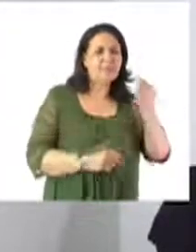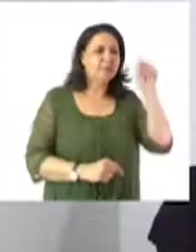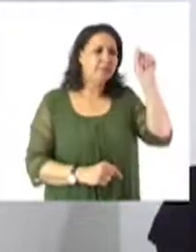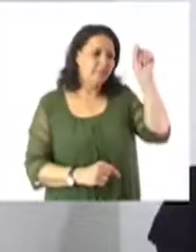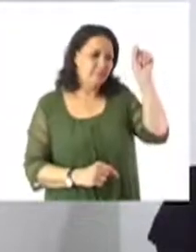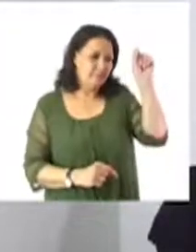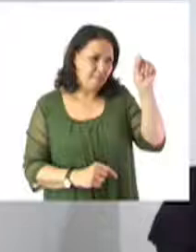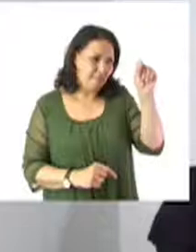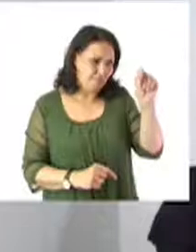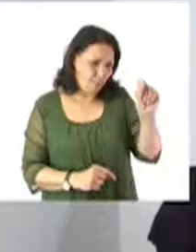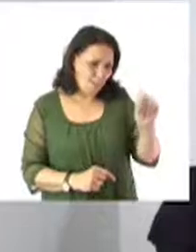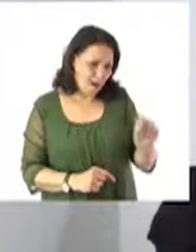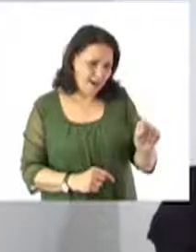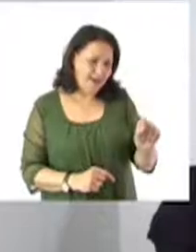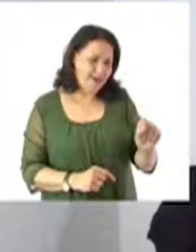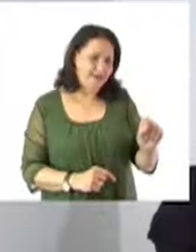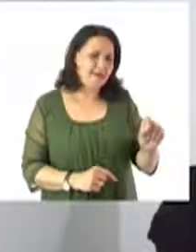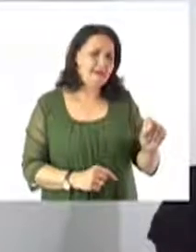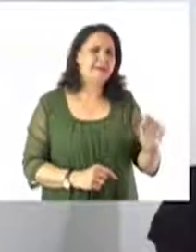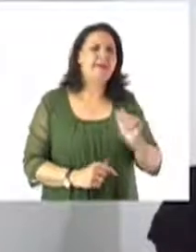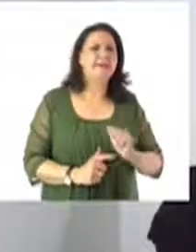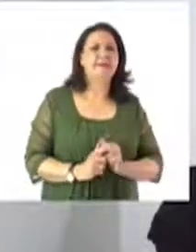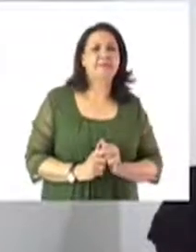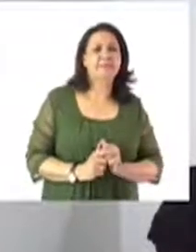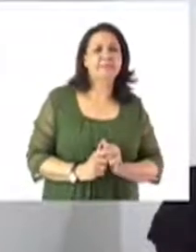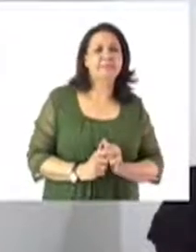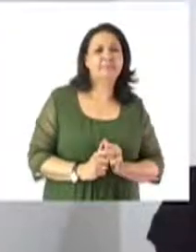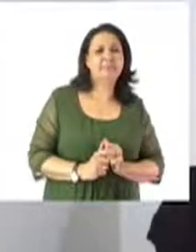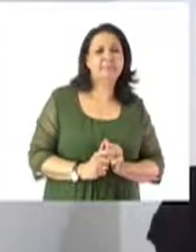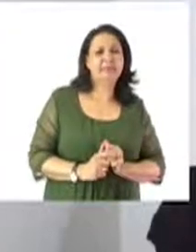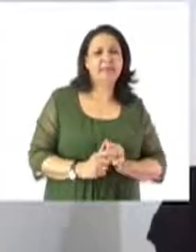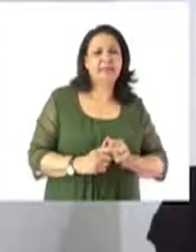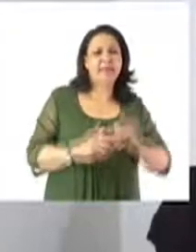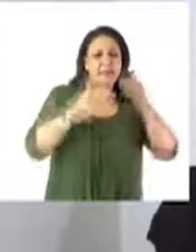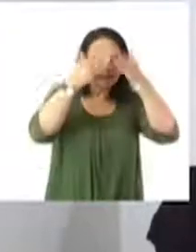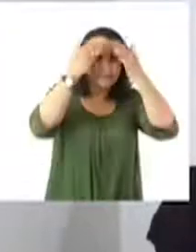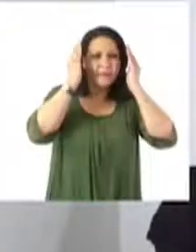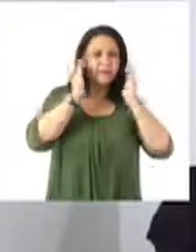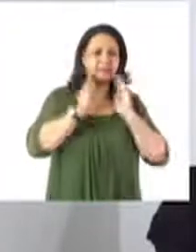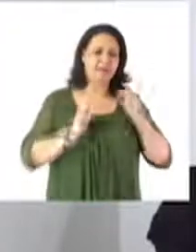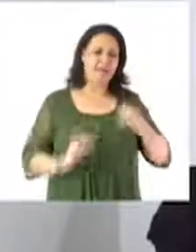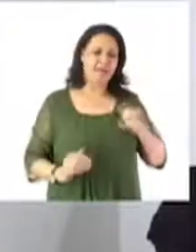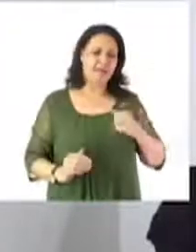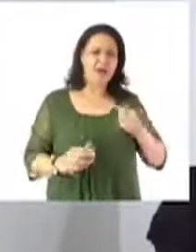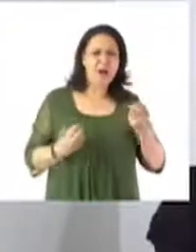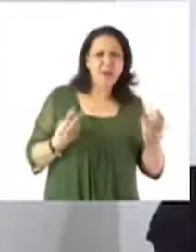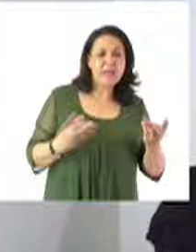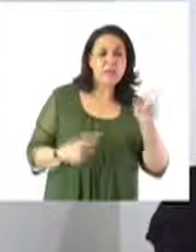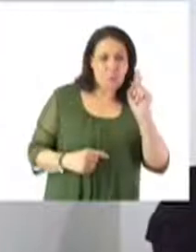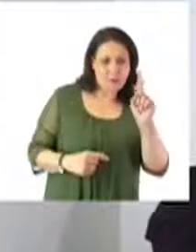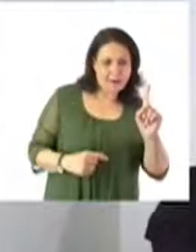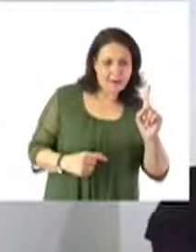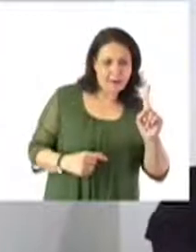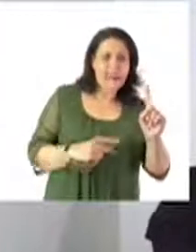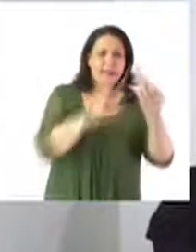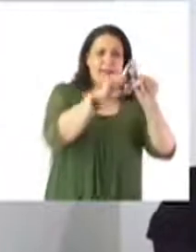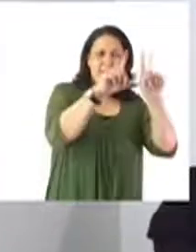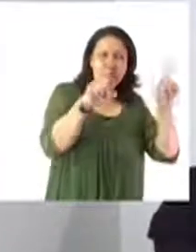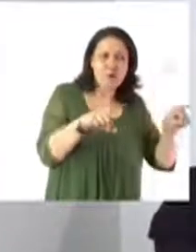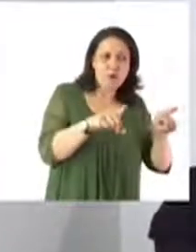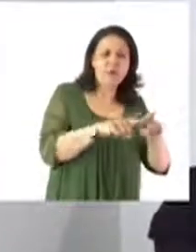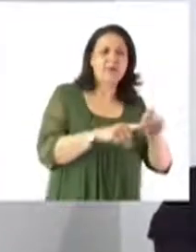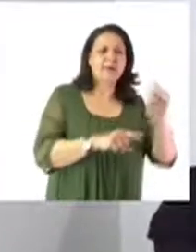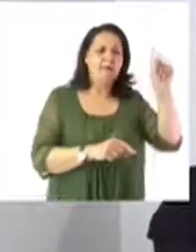next to mommy's head? And next to daddy's head? 1. How many birds do